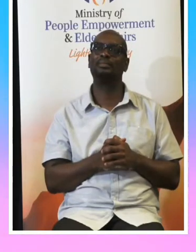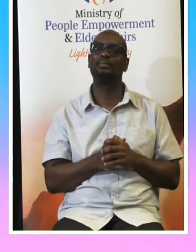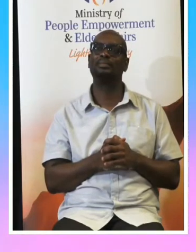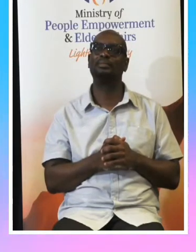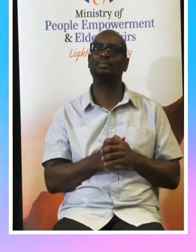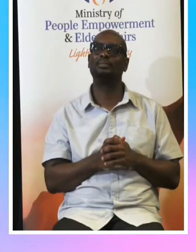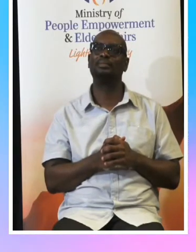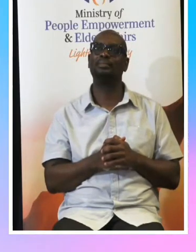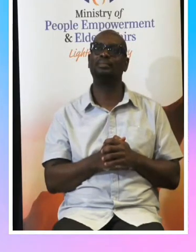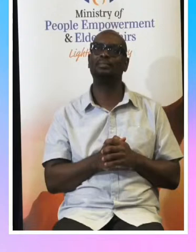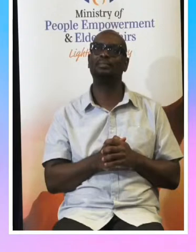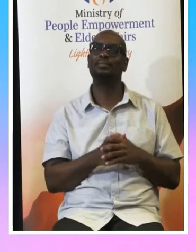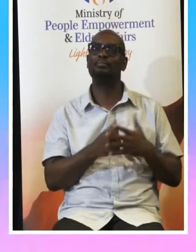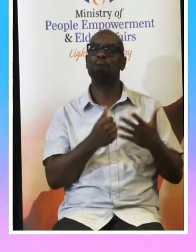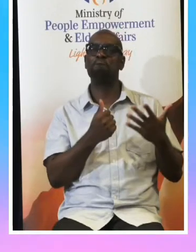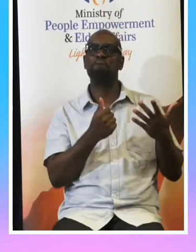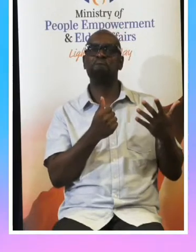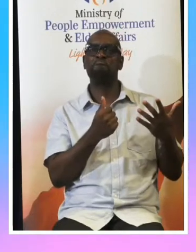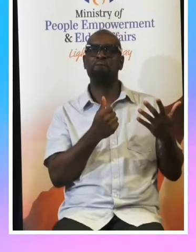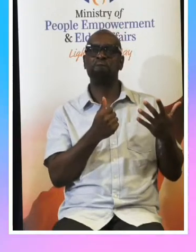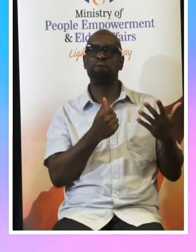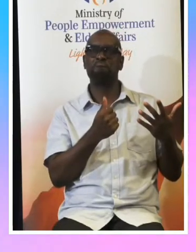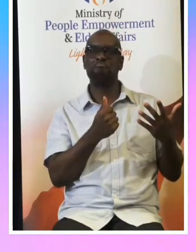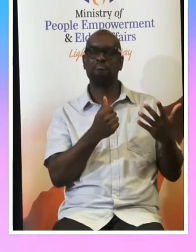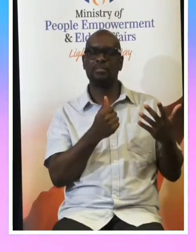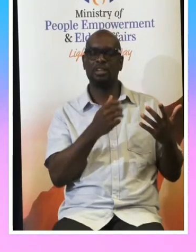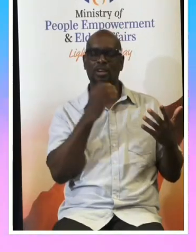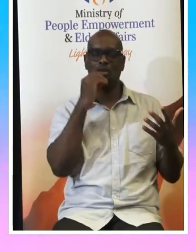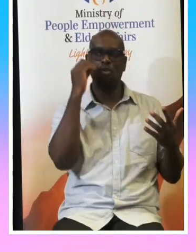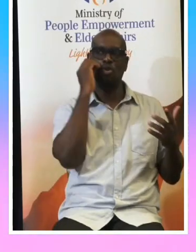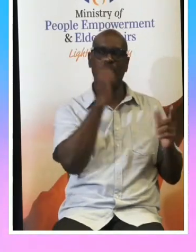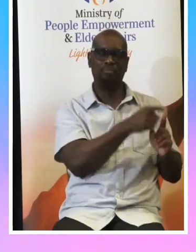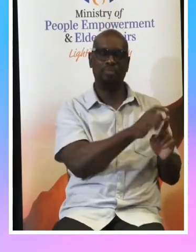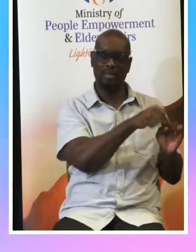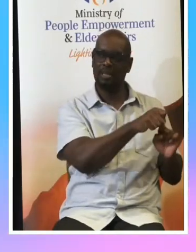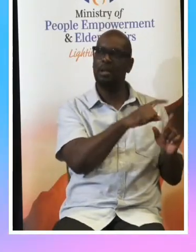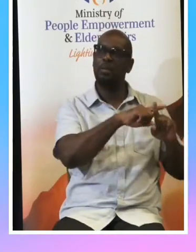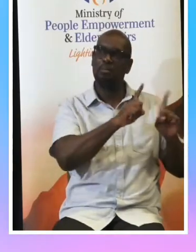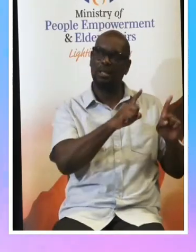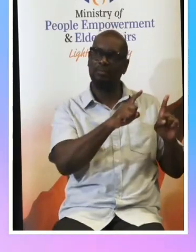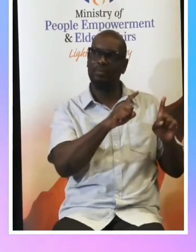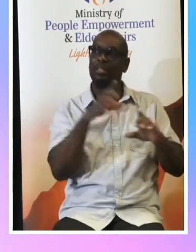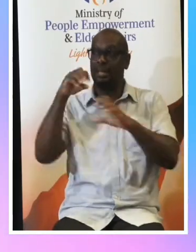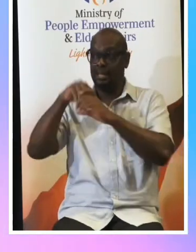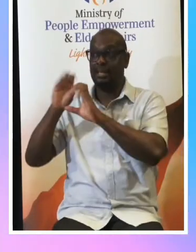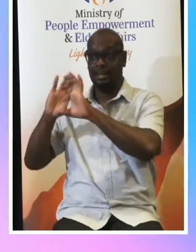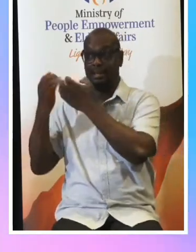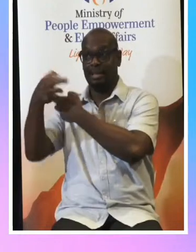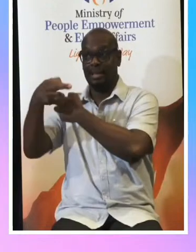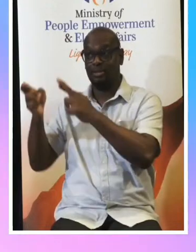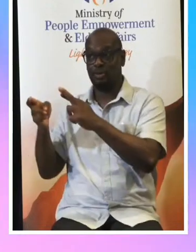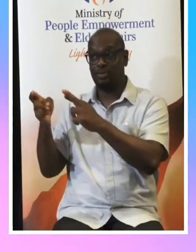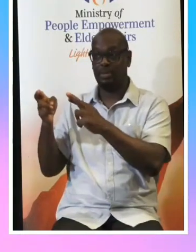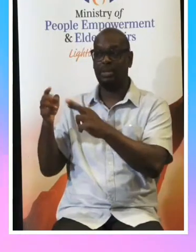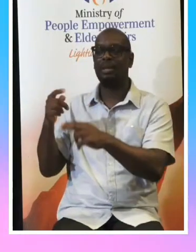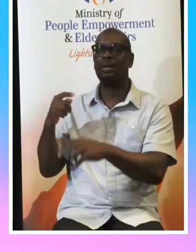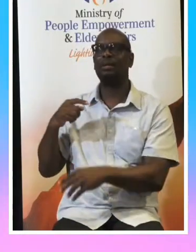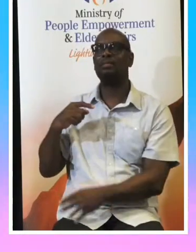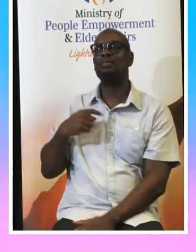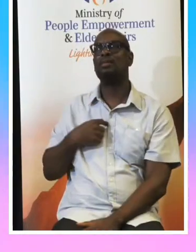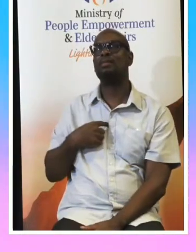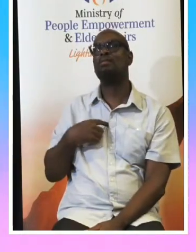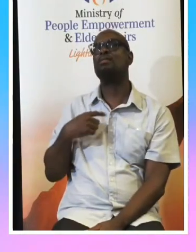Outside my home, though, it was in the classroom that I became acutely aware of my limitations placed